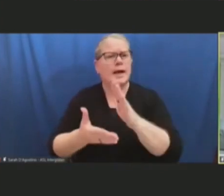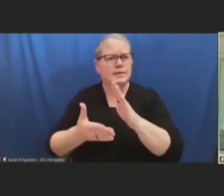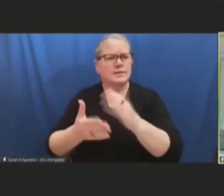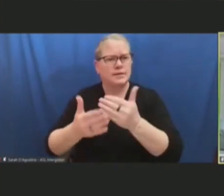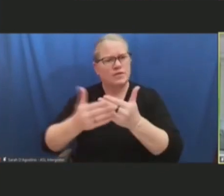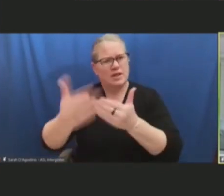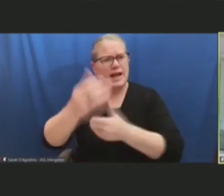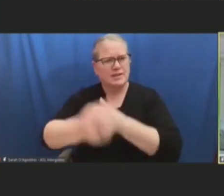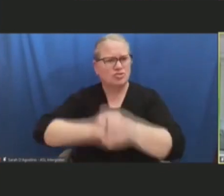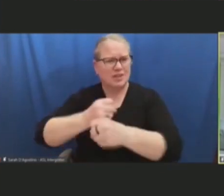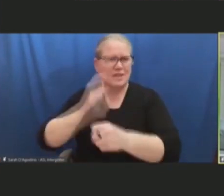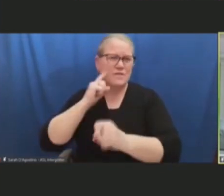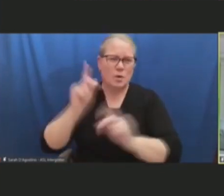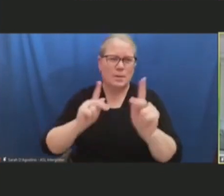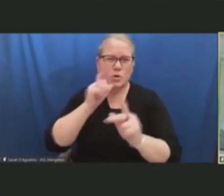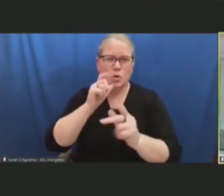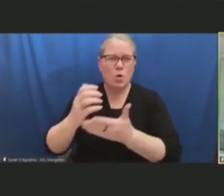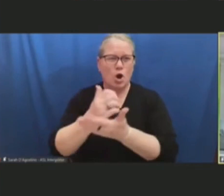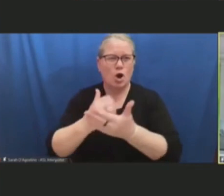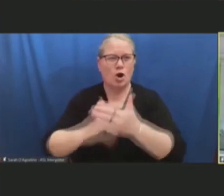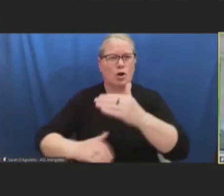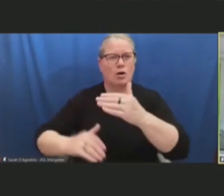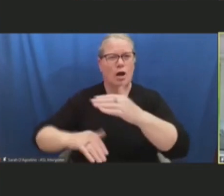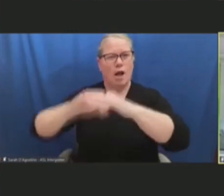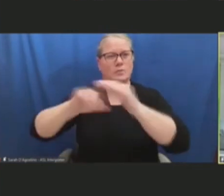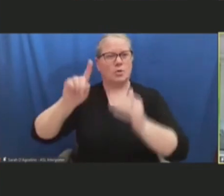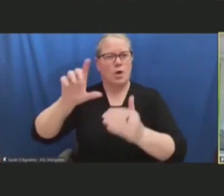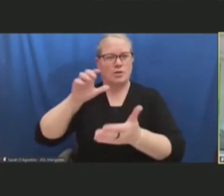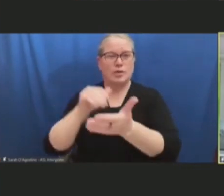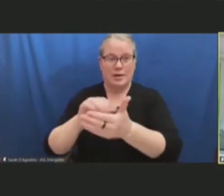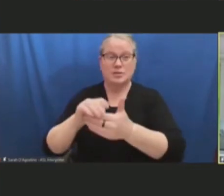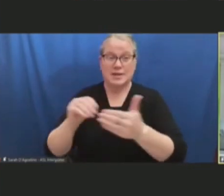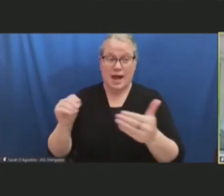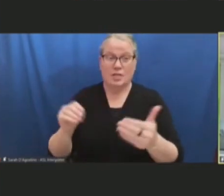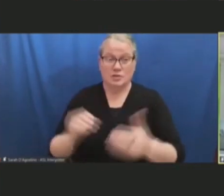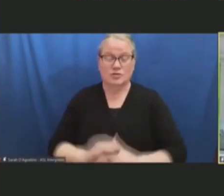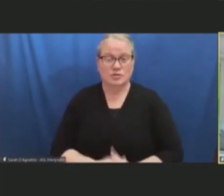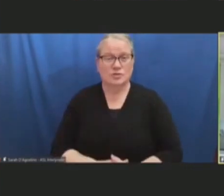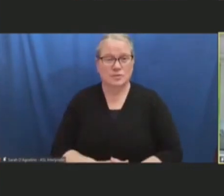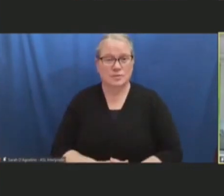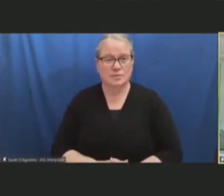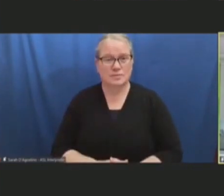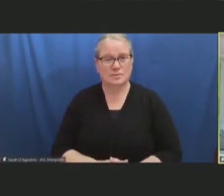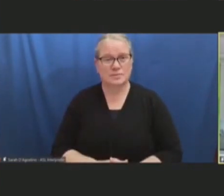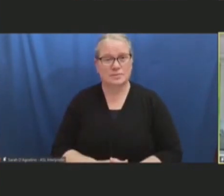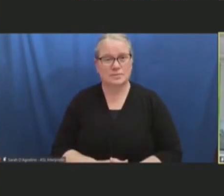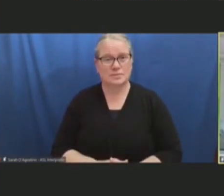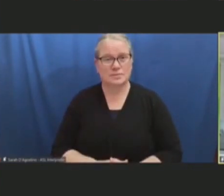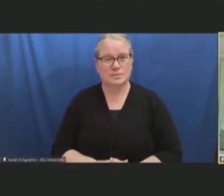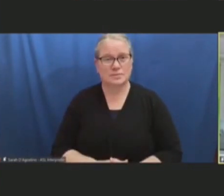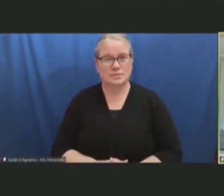people earning, up to $100,000. I got to tell you that